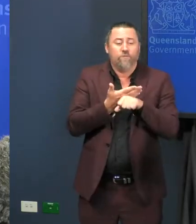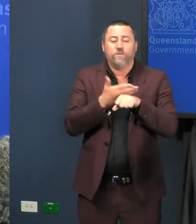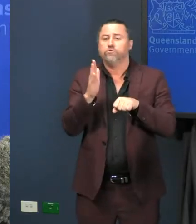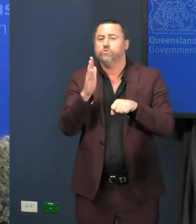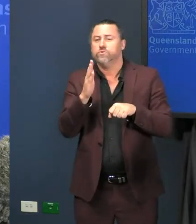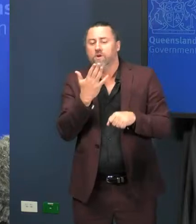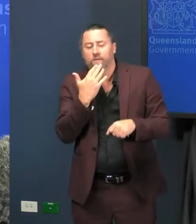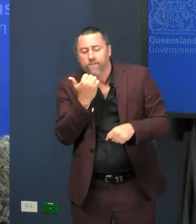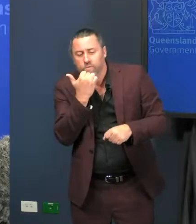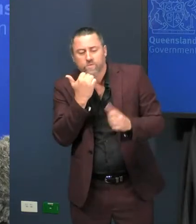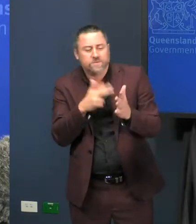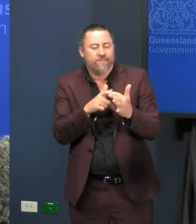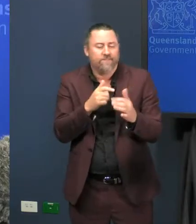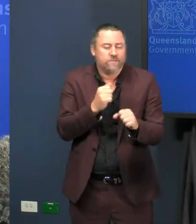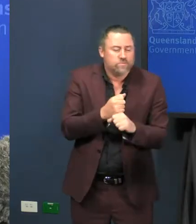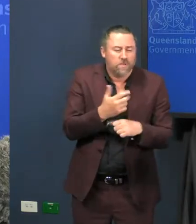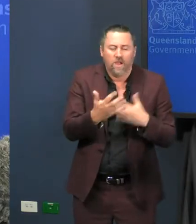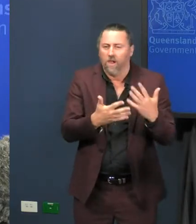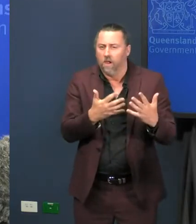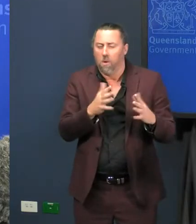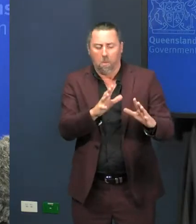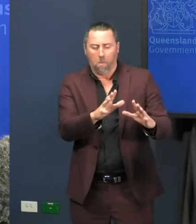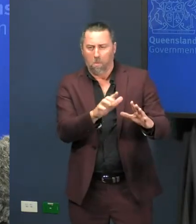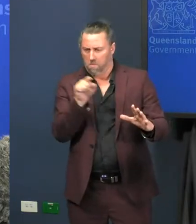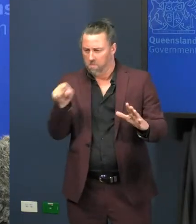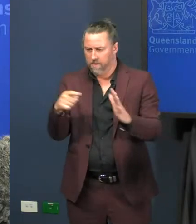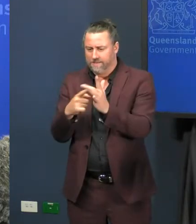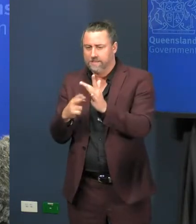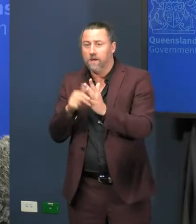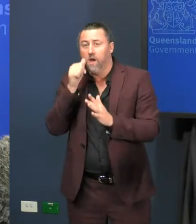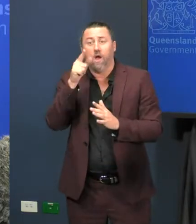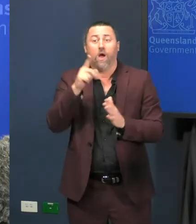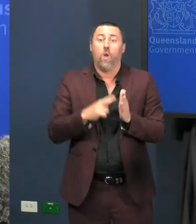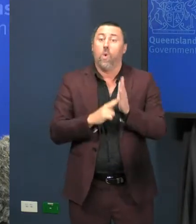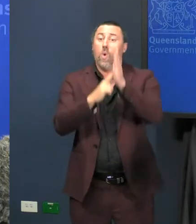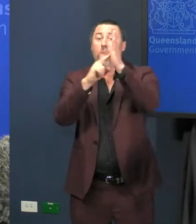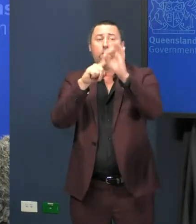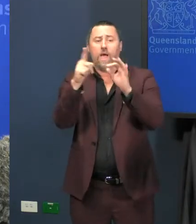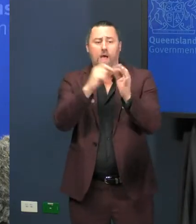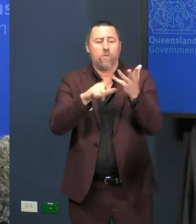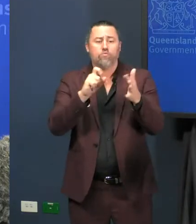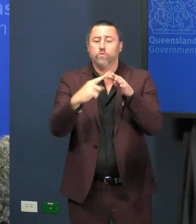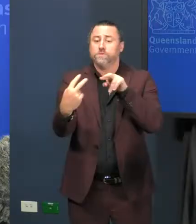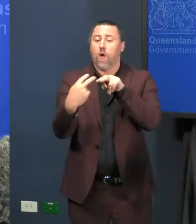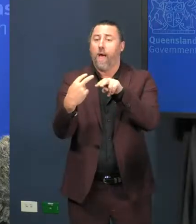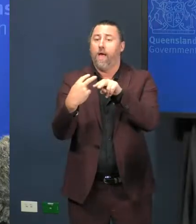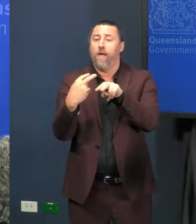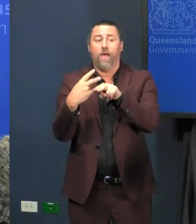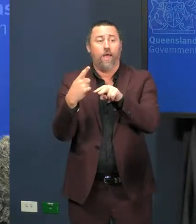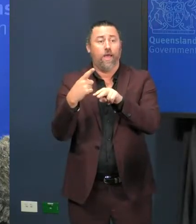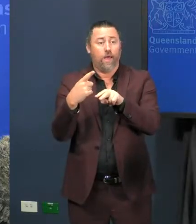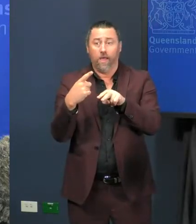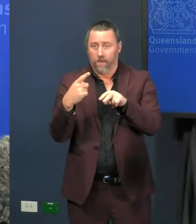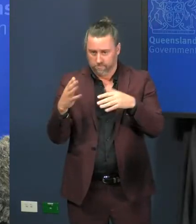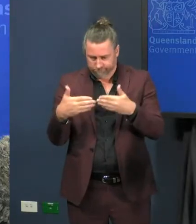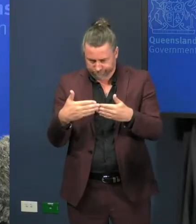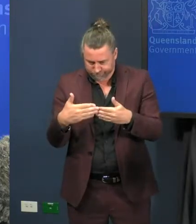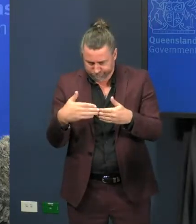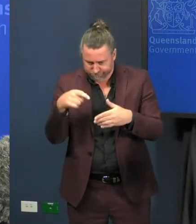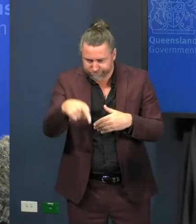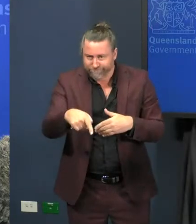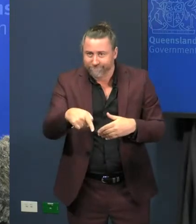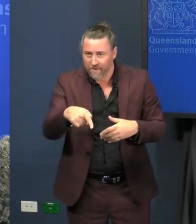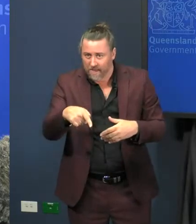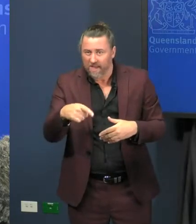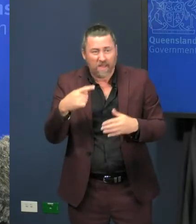What we saw in North and Far North Queensland when the Bruce was out was not a risk predominantly with